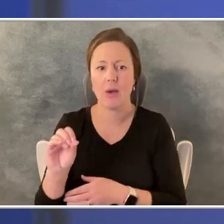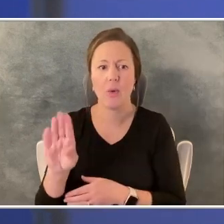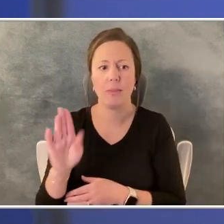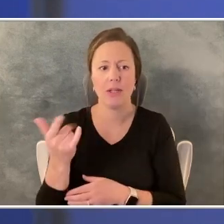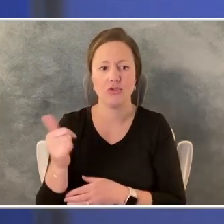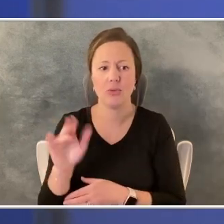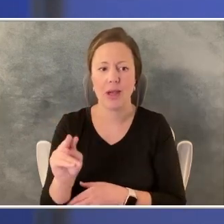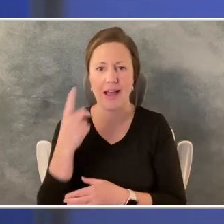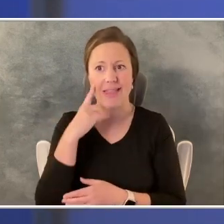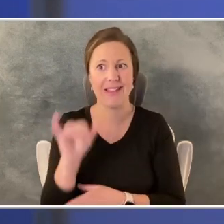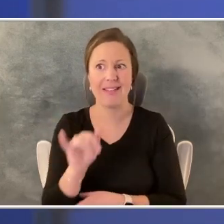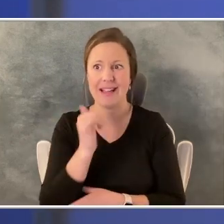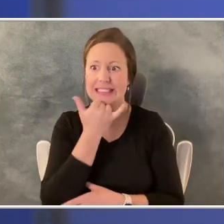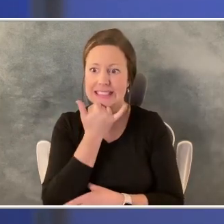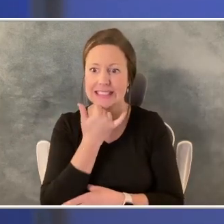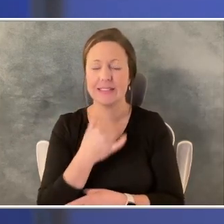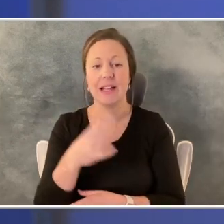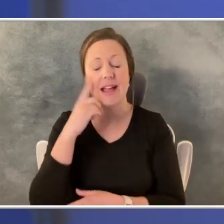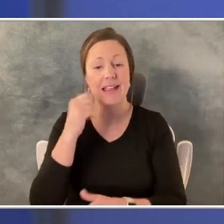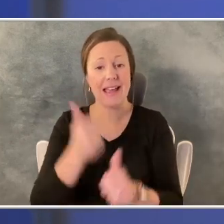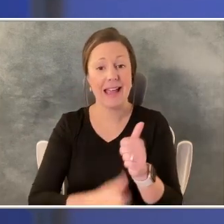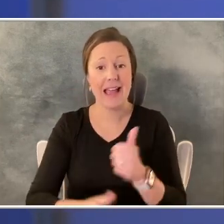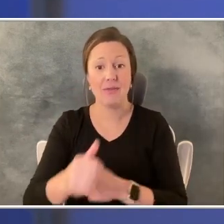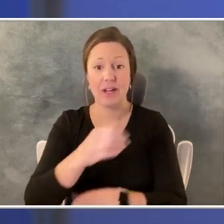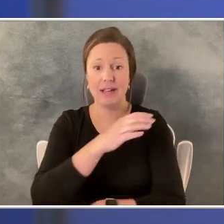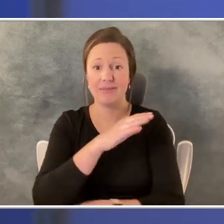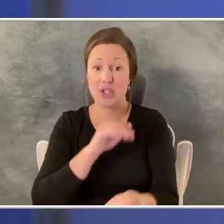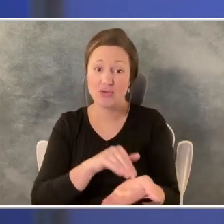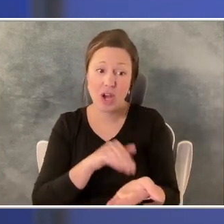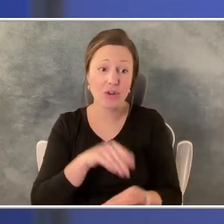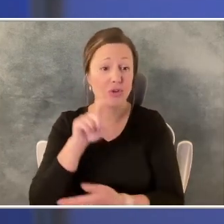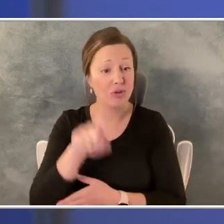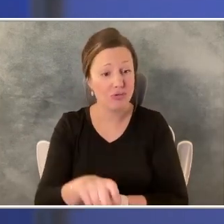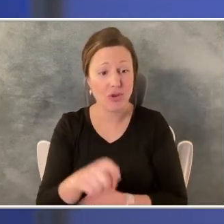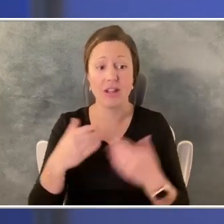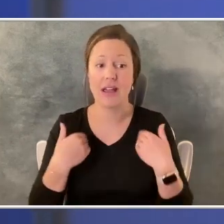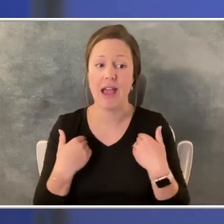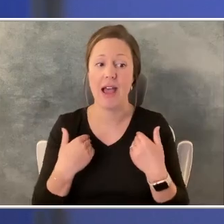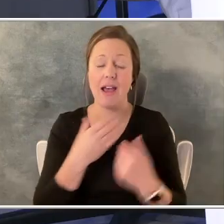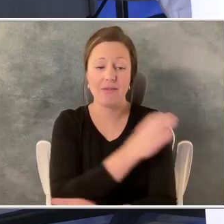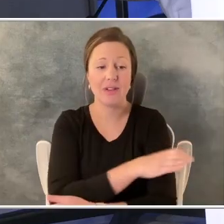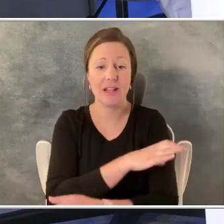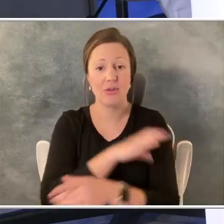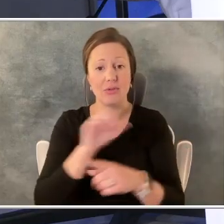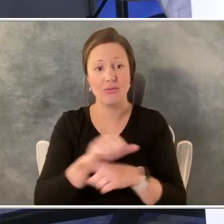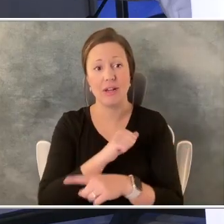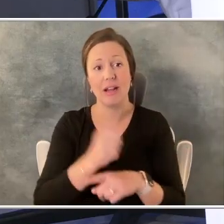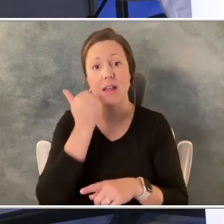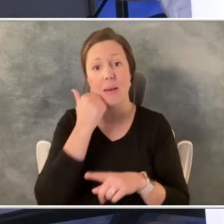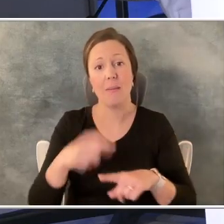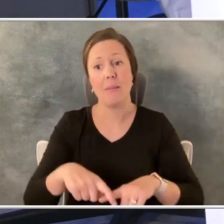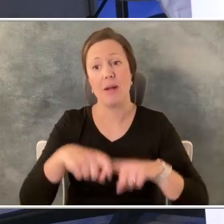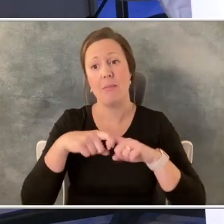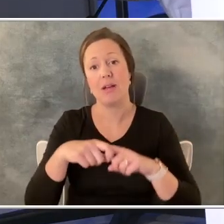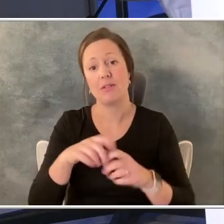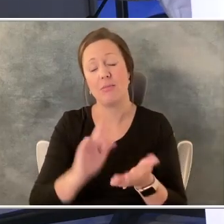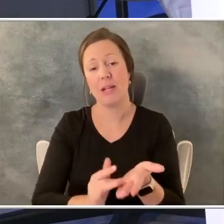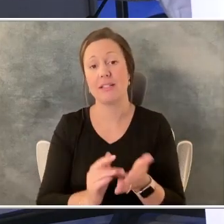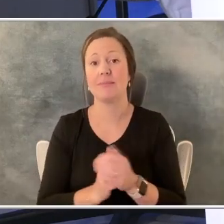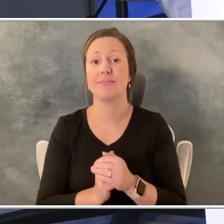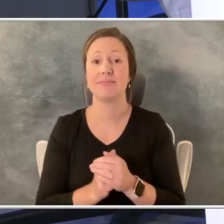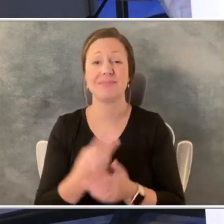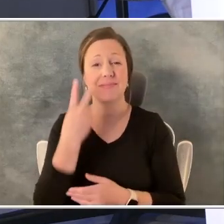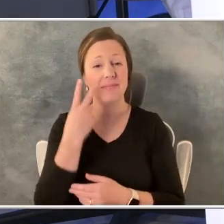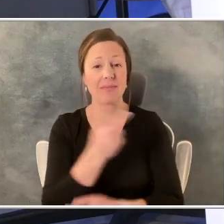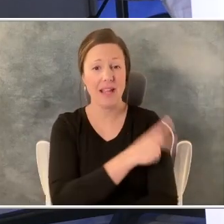who touches a female after reproduction should have clinical training in menopausal medicine. When I see a patient who's been put on hormones through an